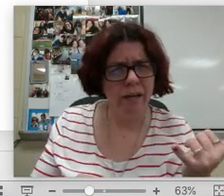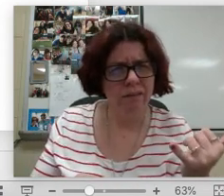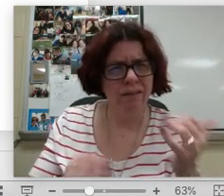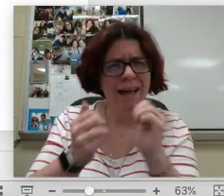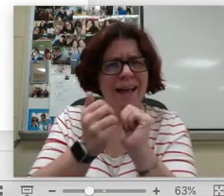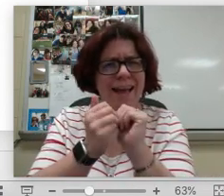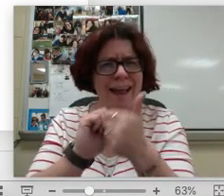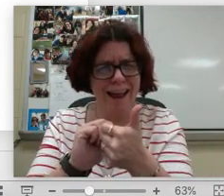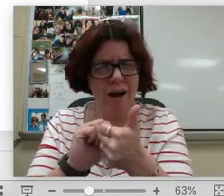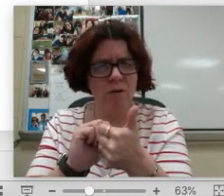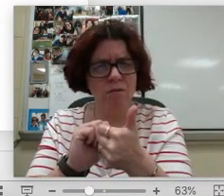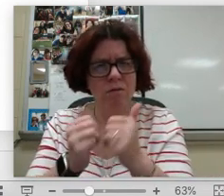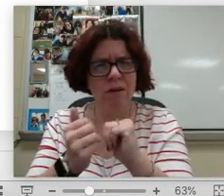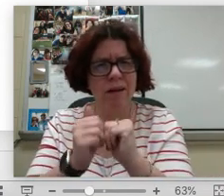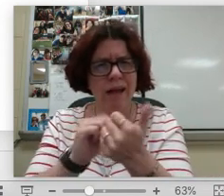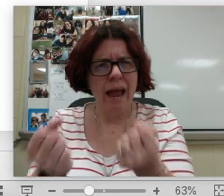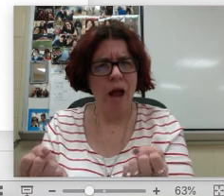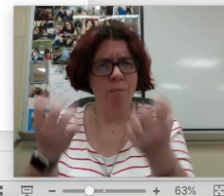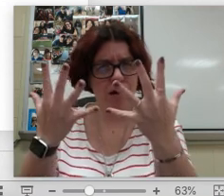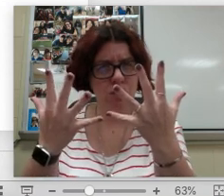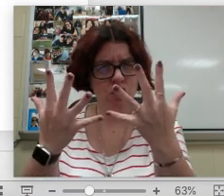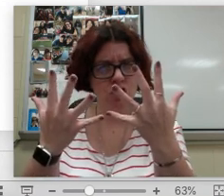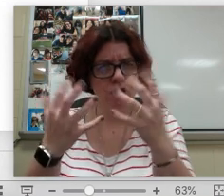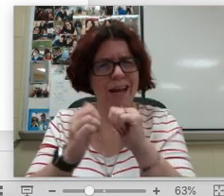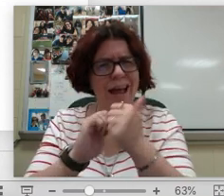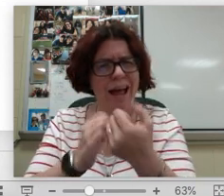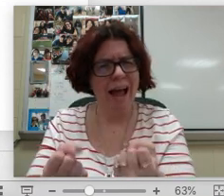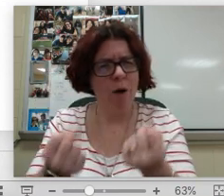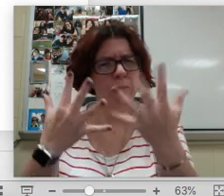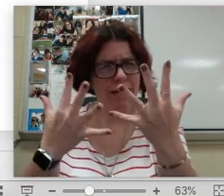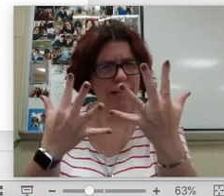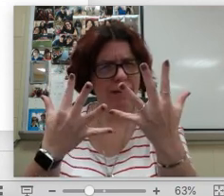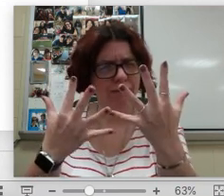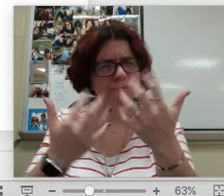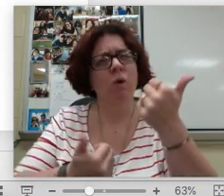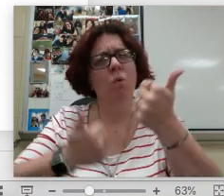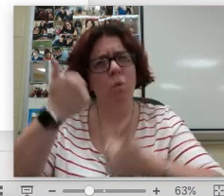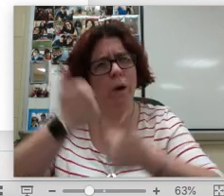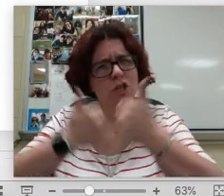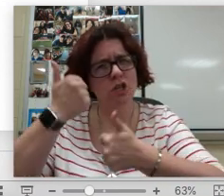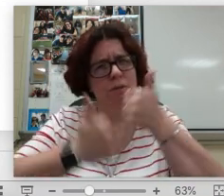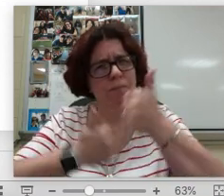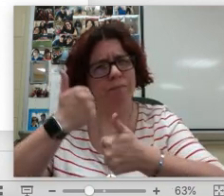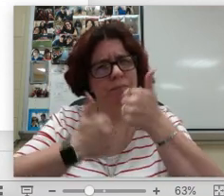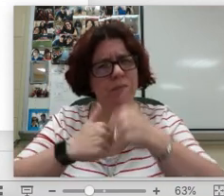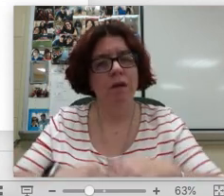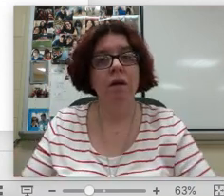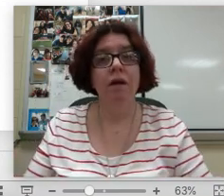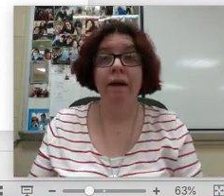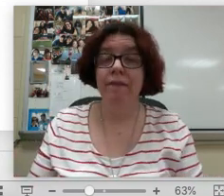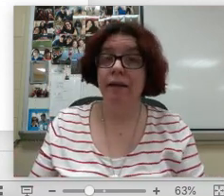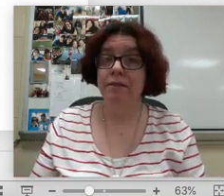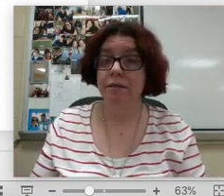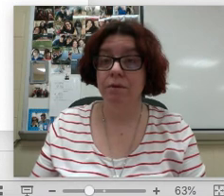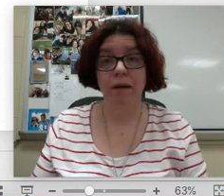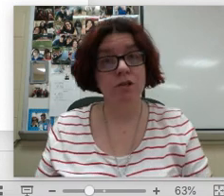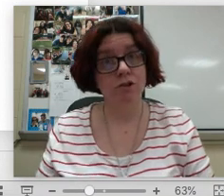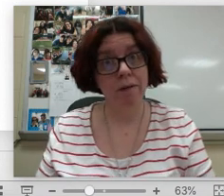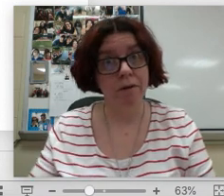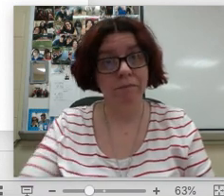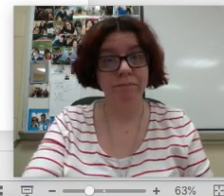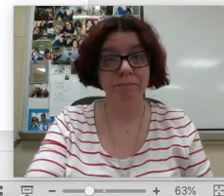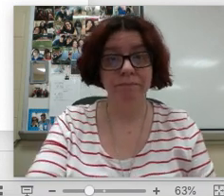why, how much, how many, which. And that is